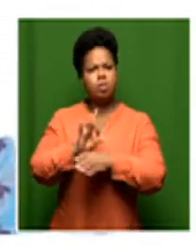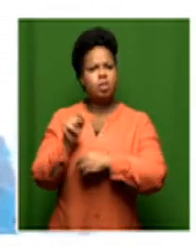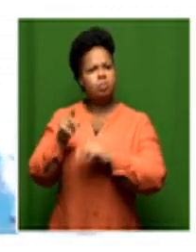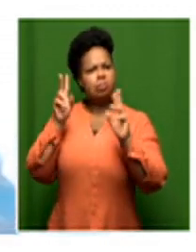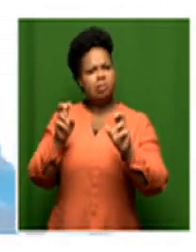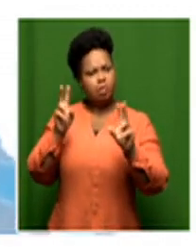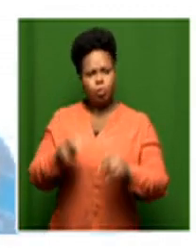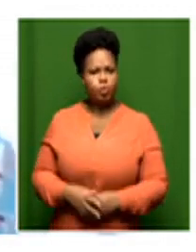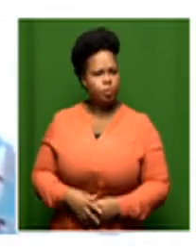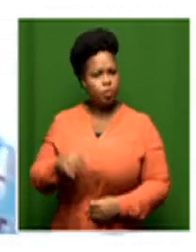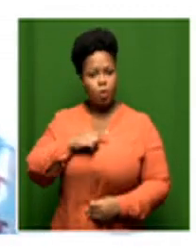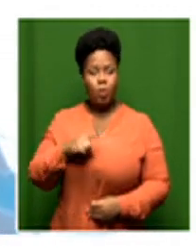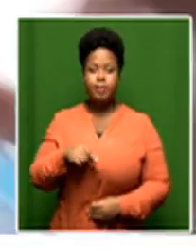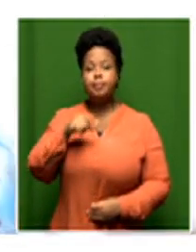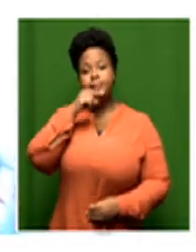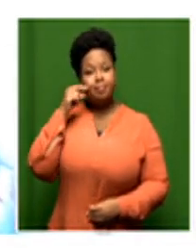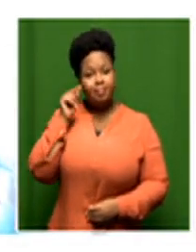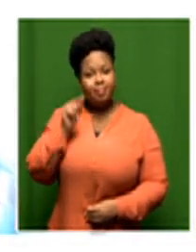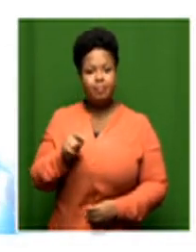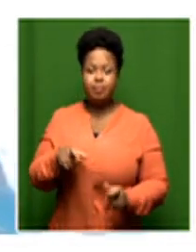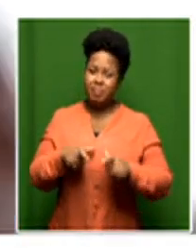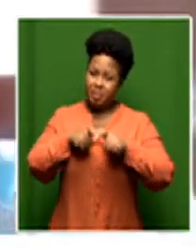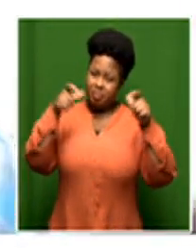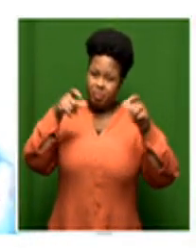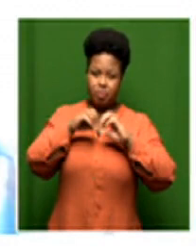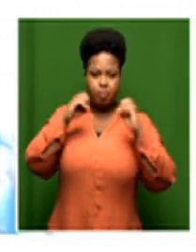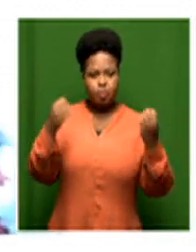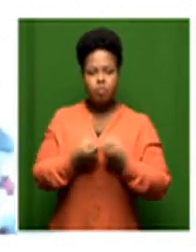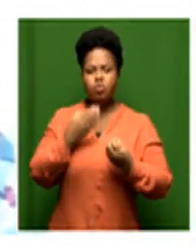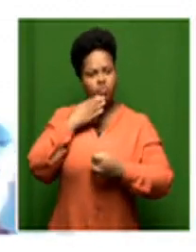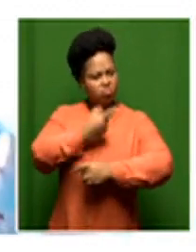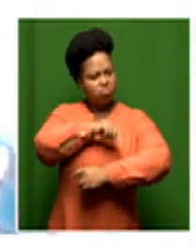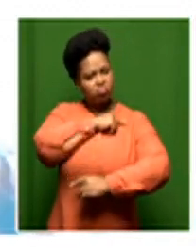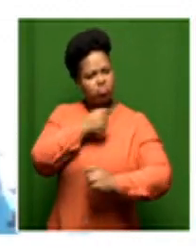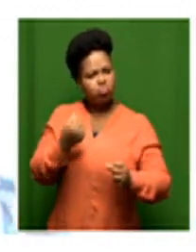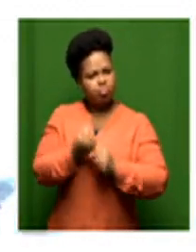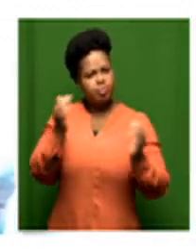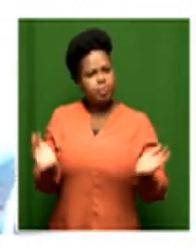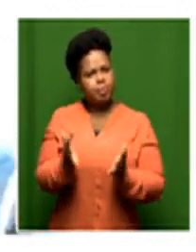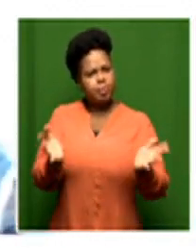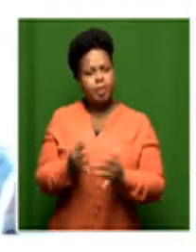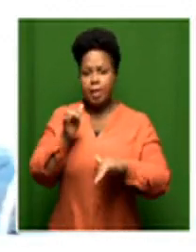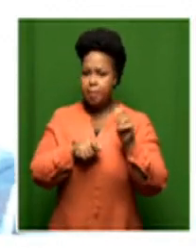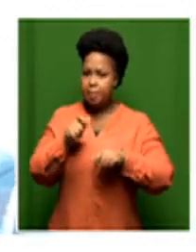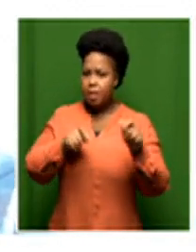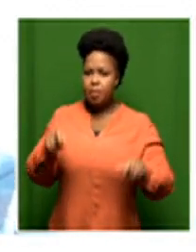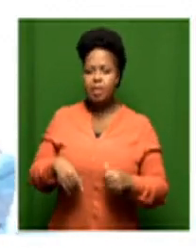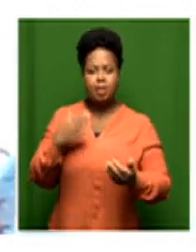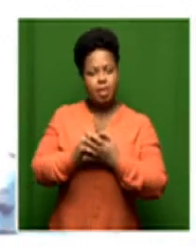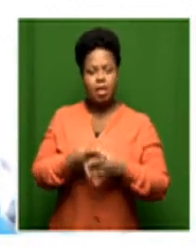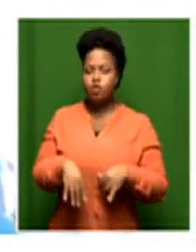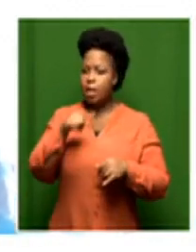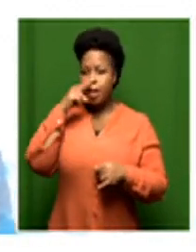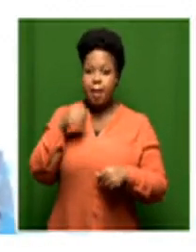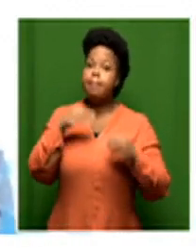issue, because in the main, these are the biggest organizations that have the capacity to mobilize people and get into these